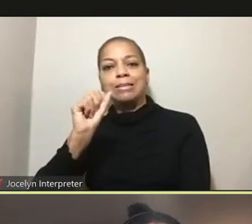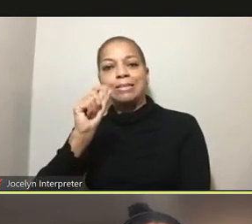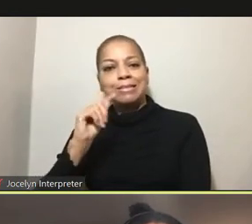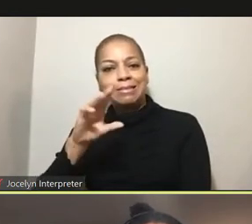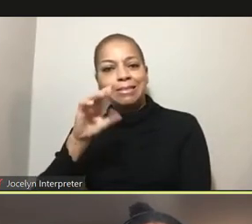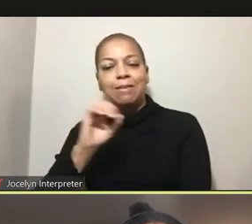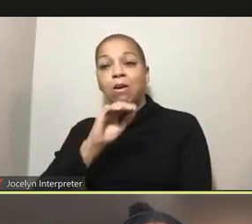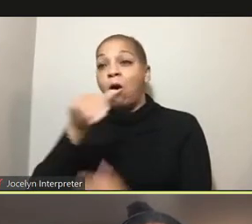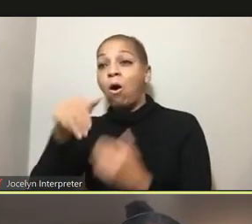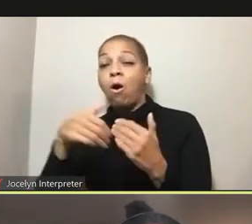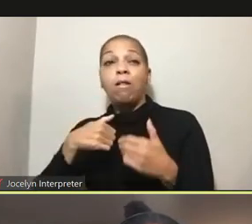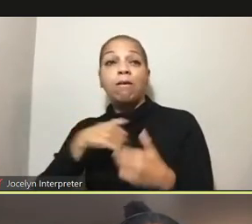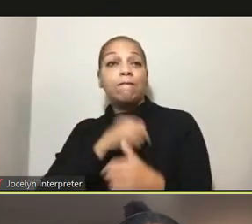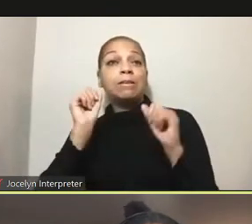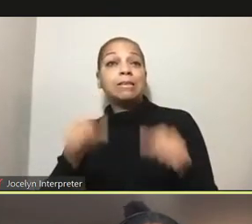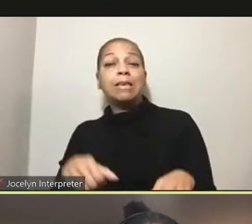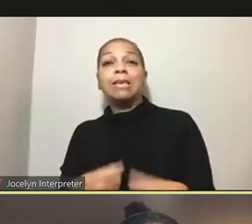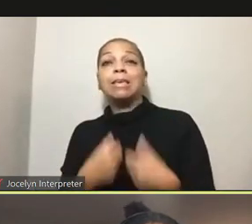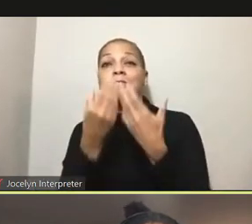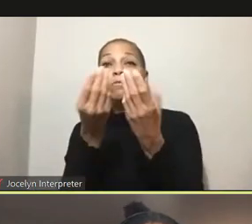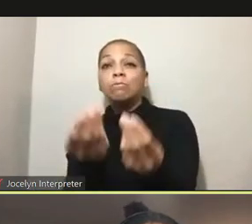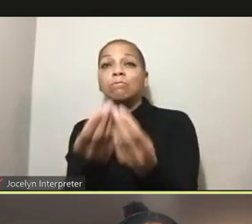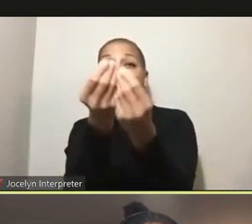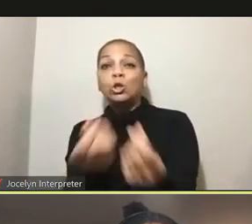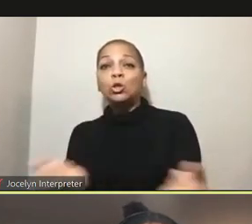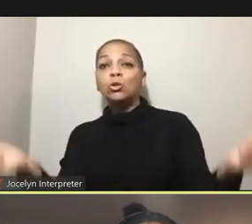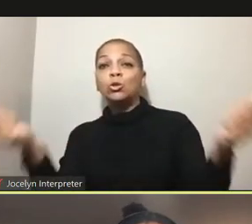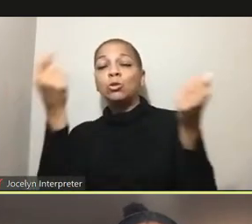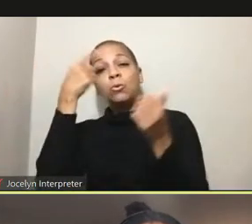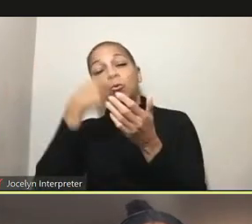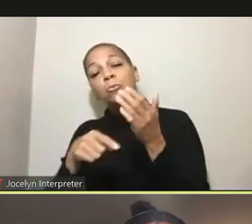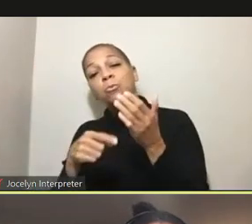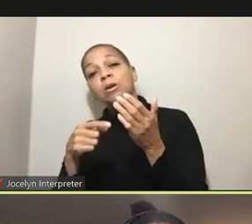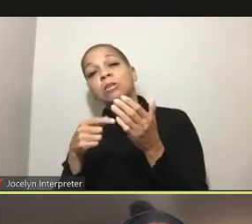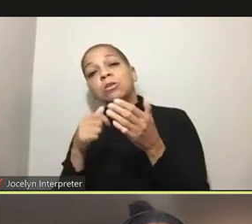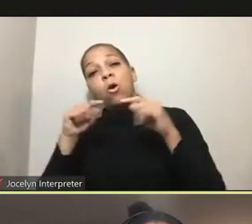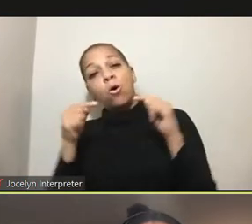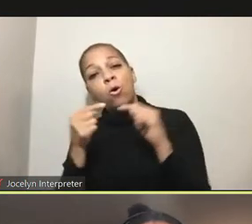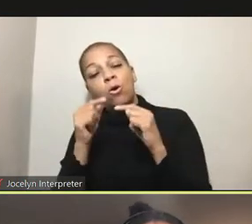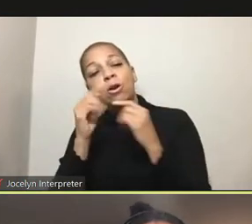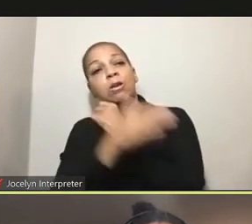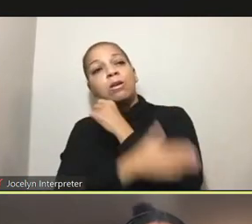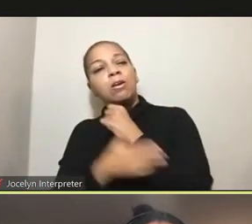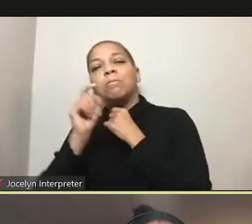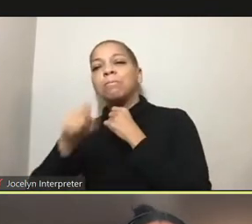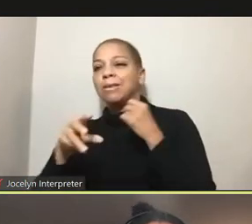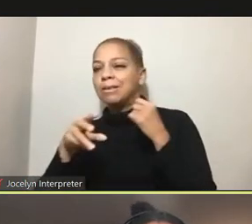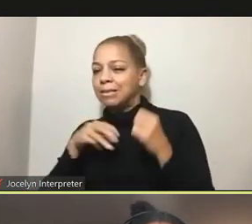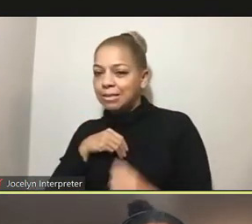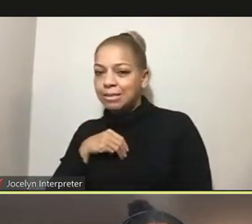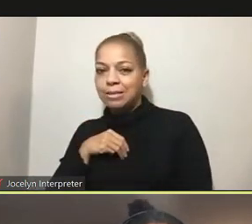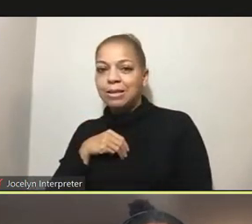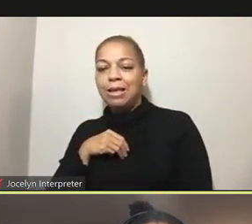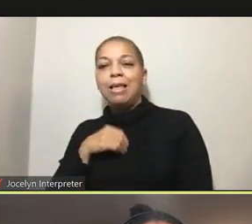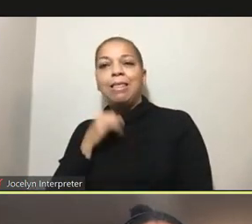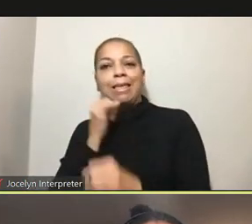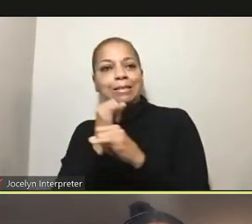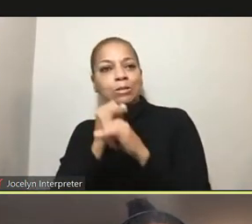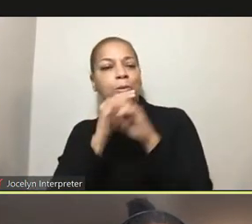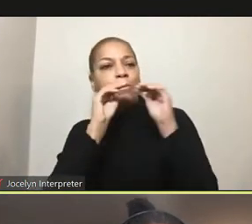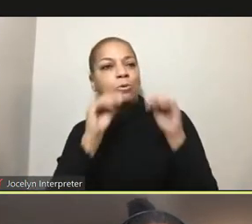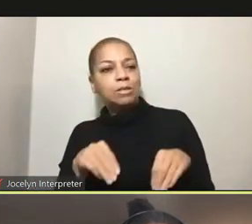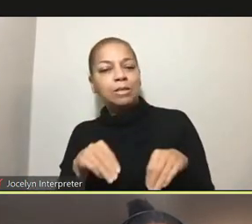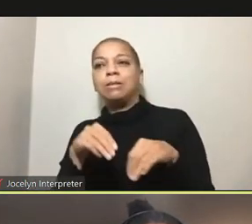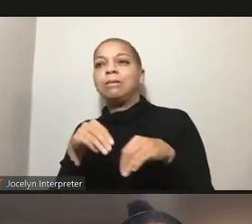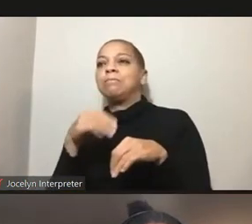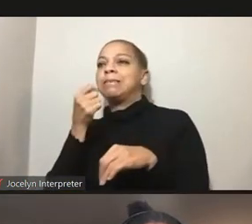prescription for what is ailing this country. You just have to take it. The institutions right. have to take it now. You have to take